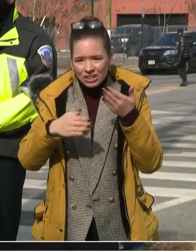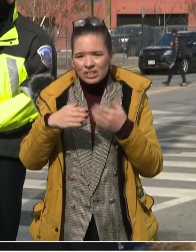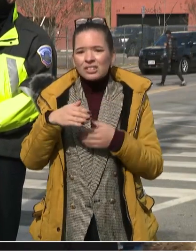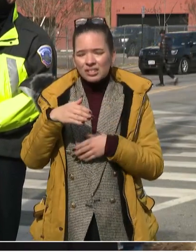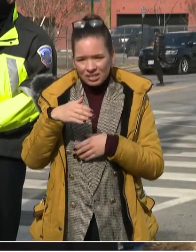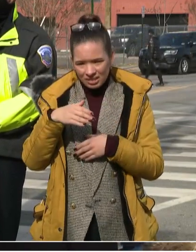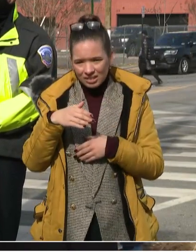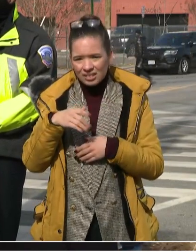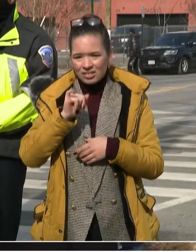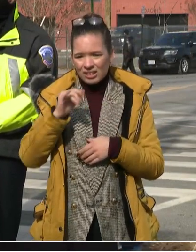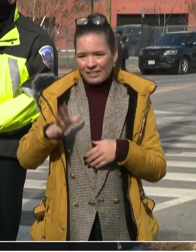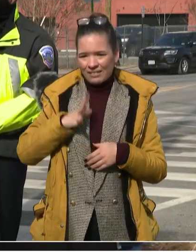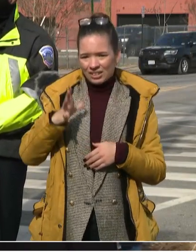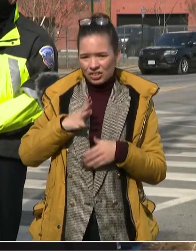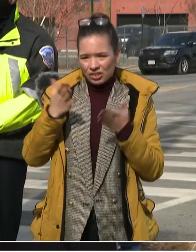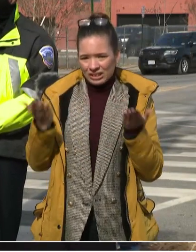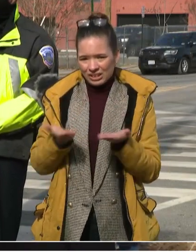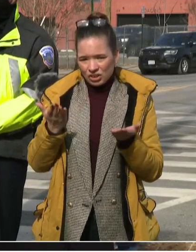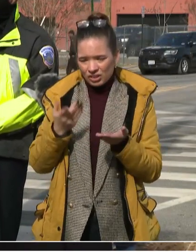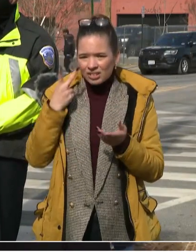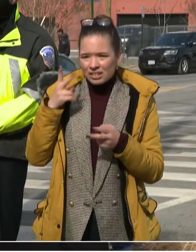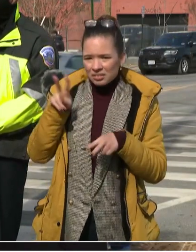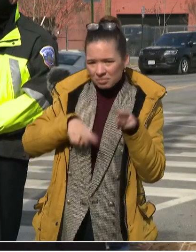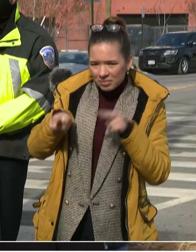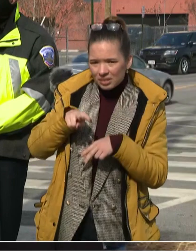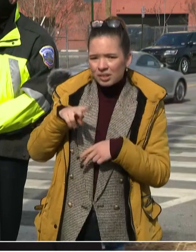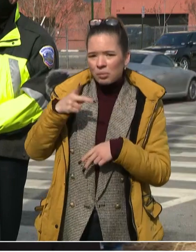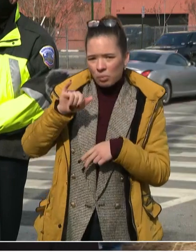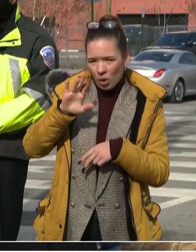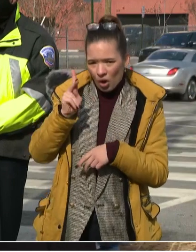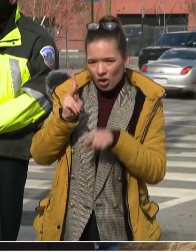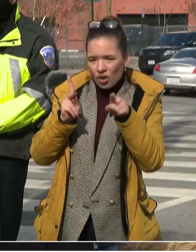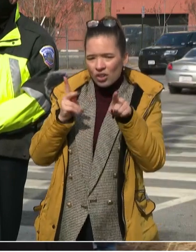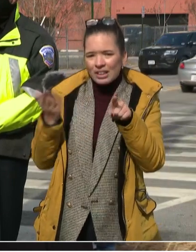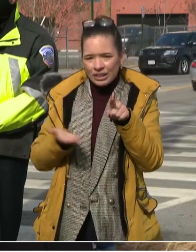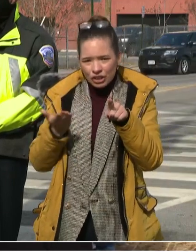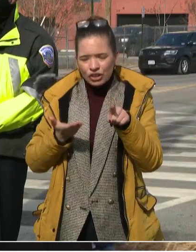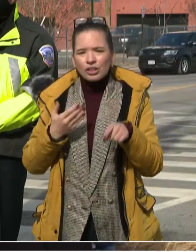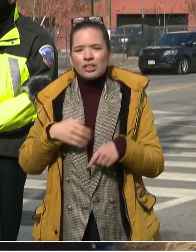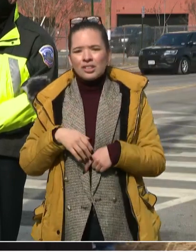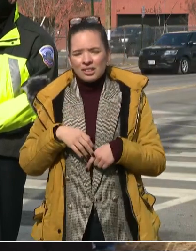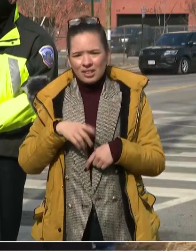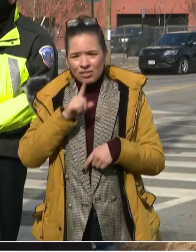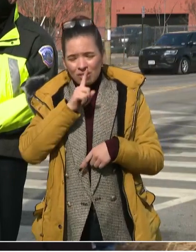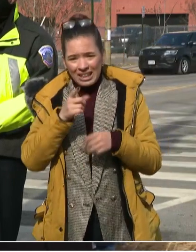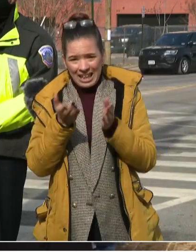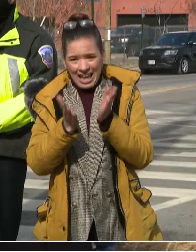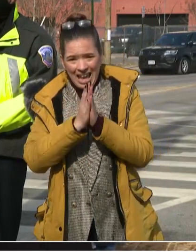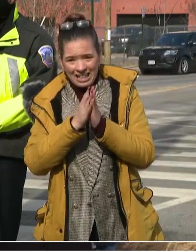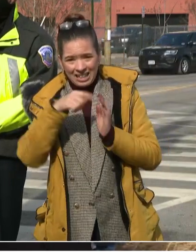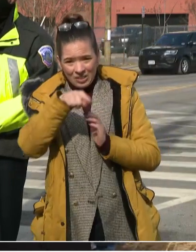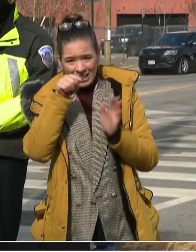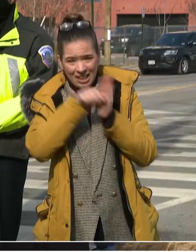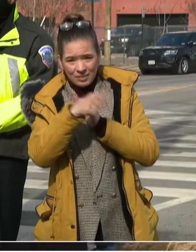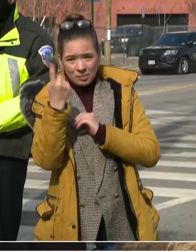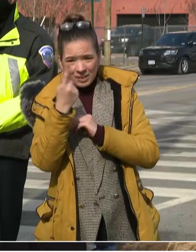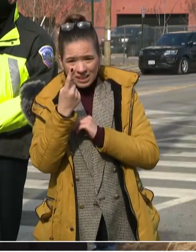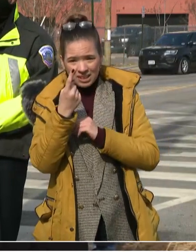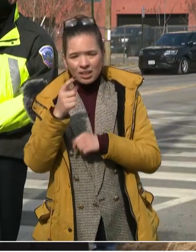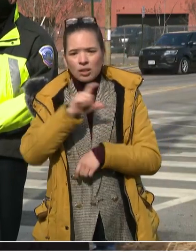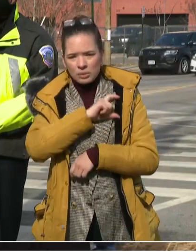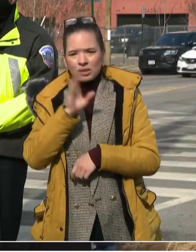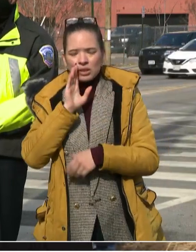we'll work on that. But if you're asking me about who killed somebody in that park, I want the police to address that,